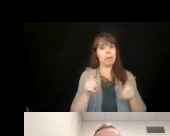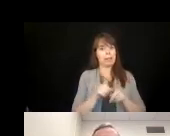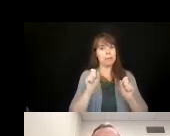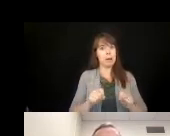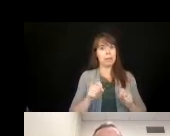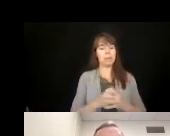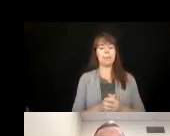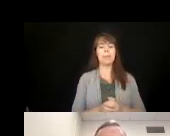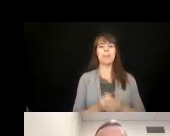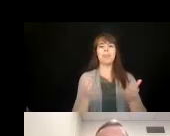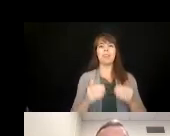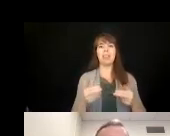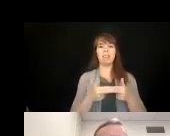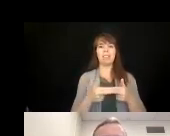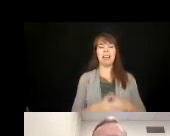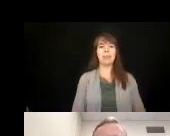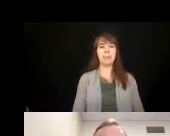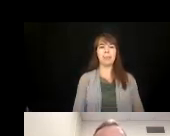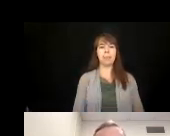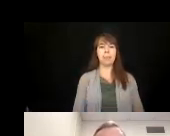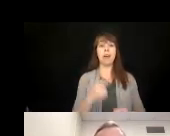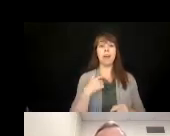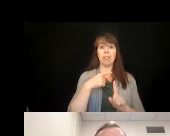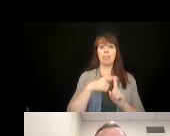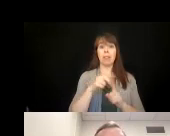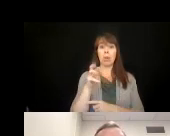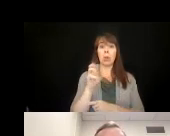please? There is good news.